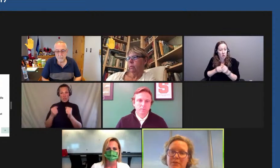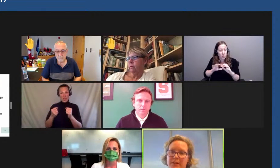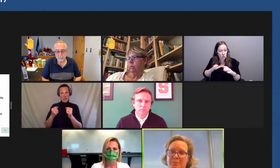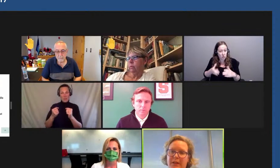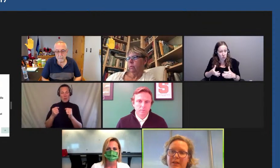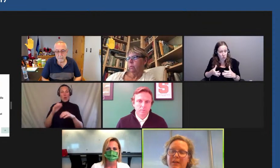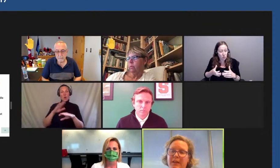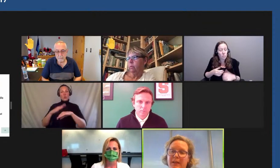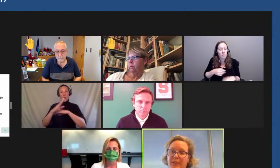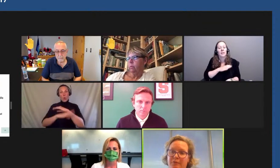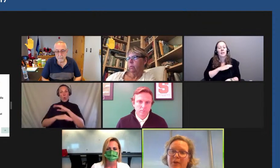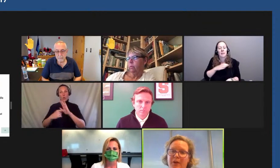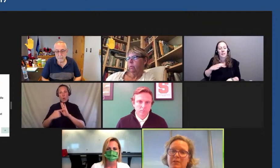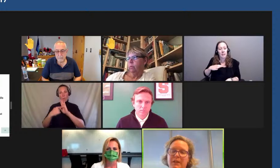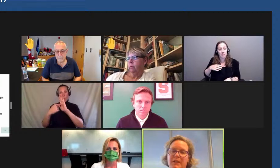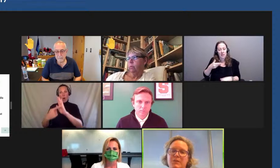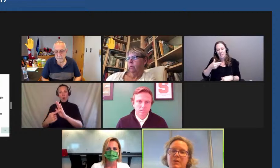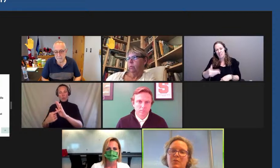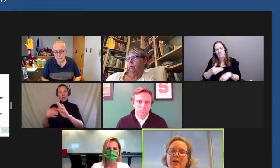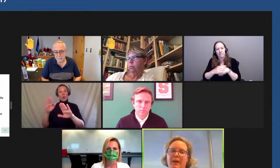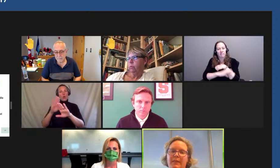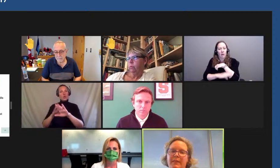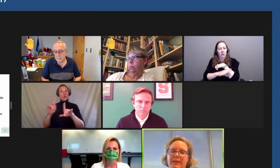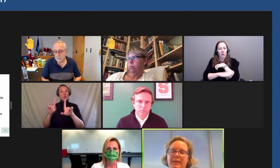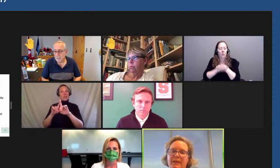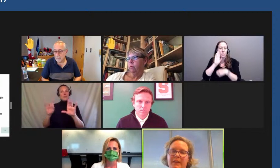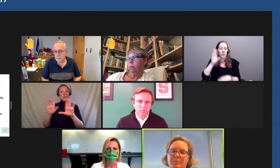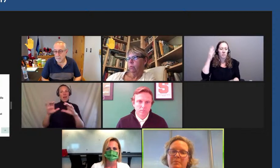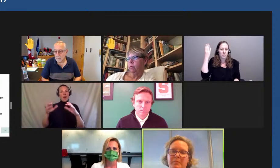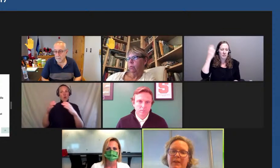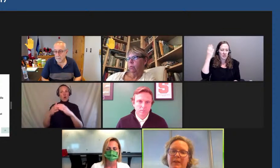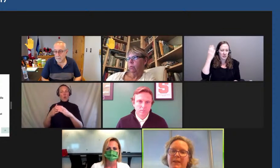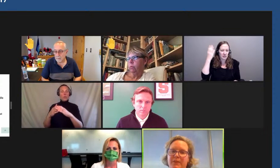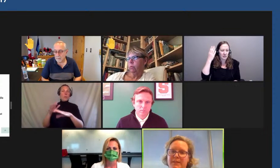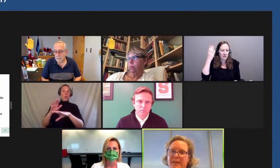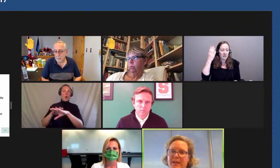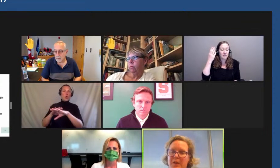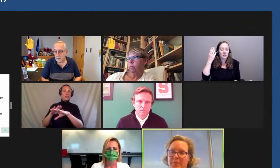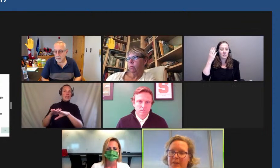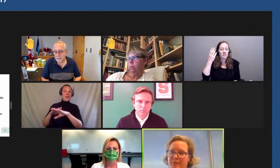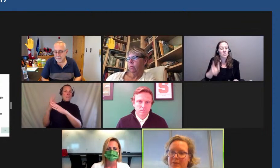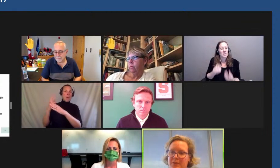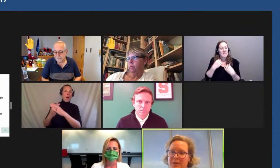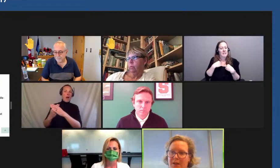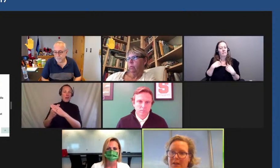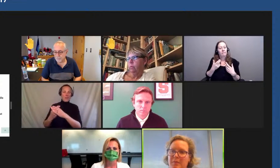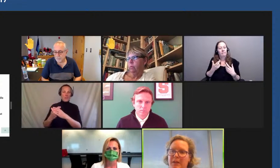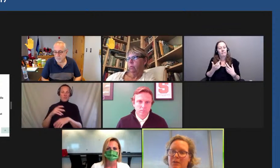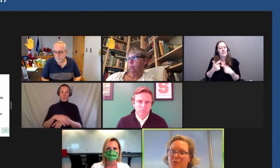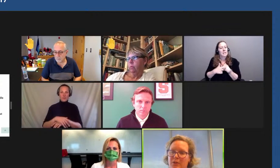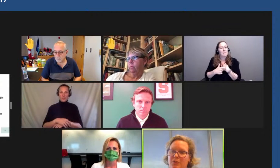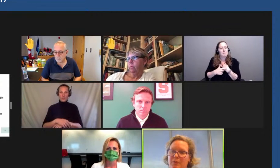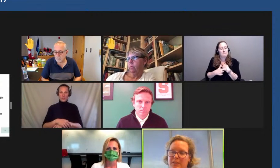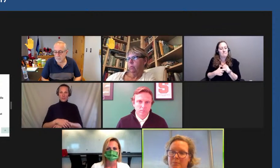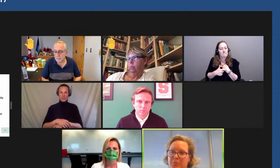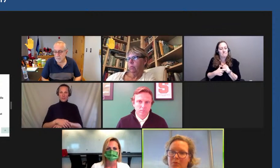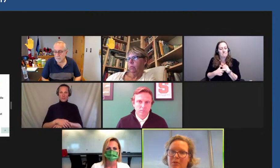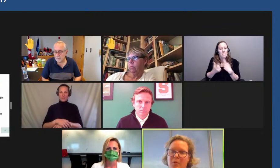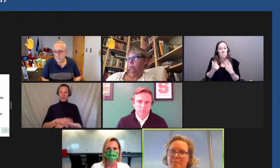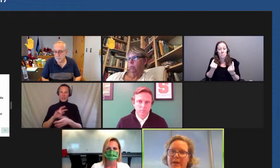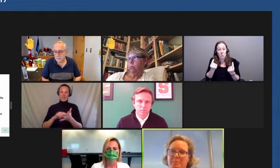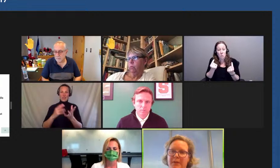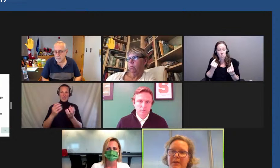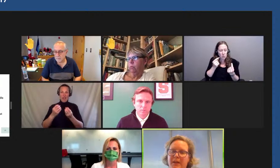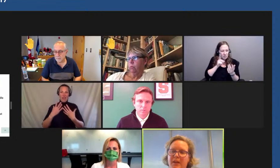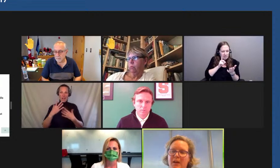to committee in the fall. So I think give us a bit of time in order to explore